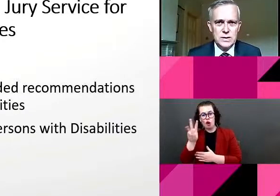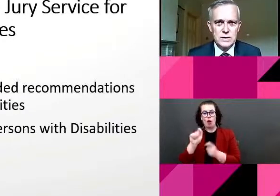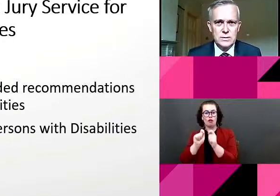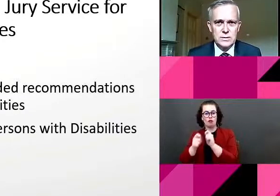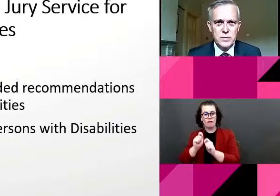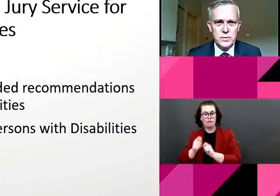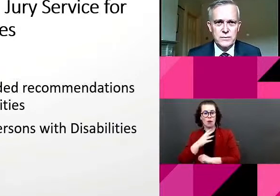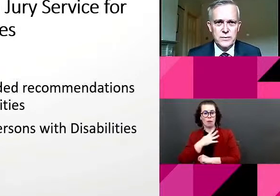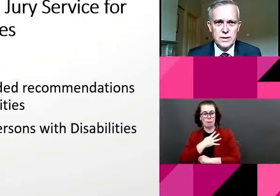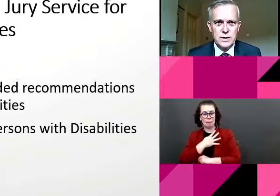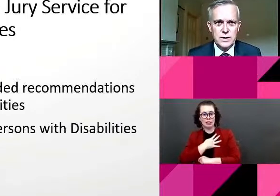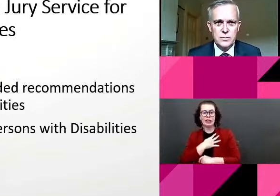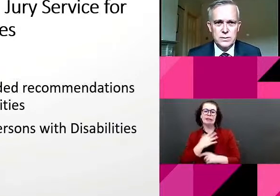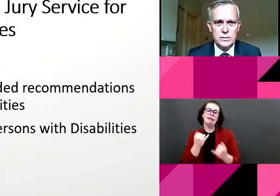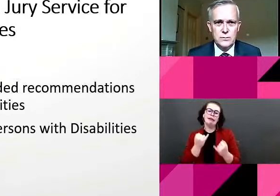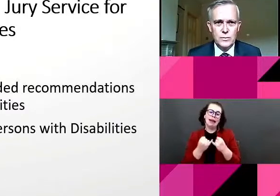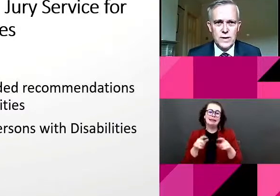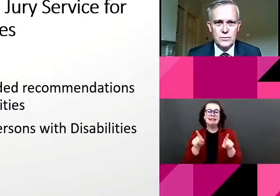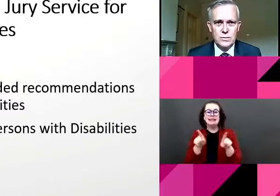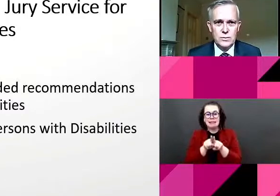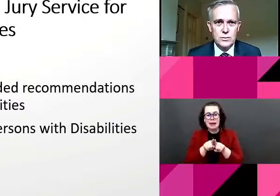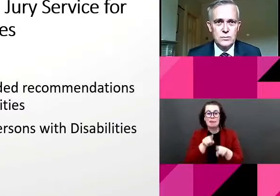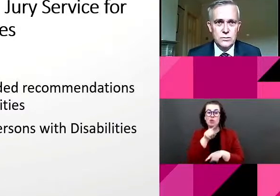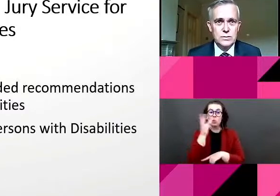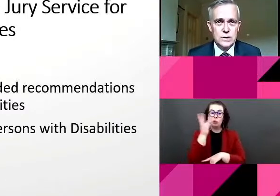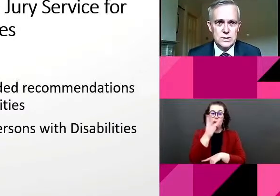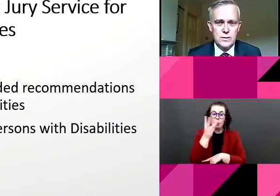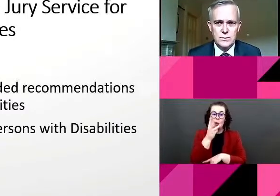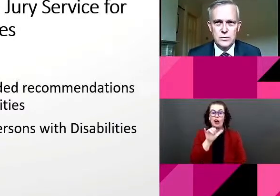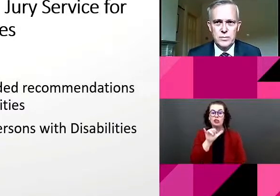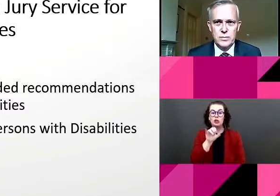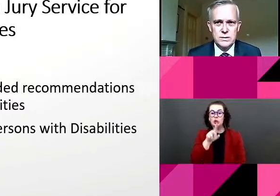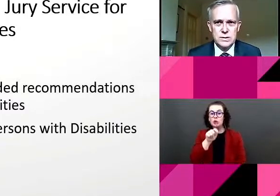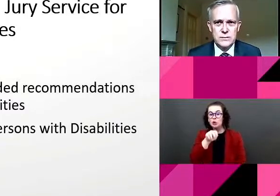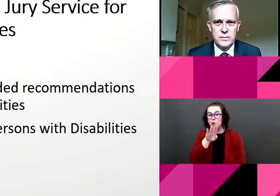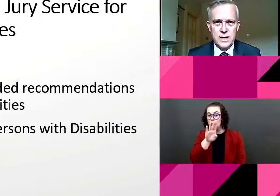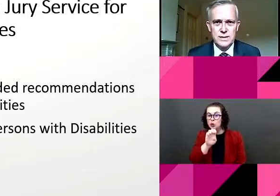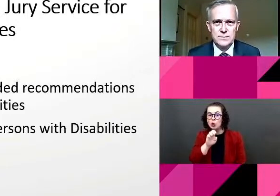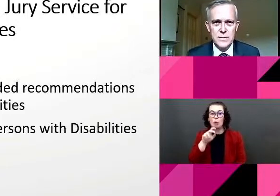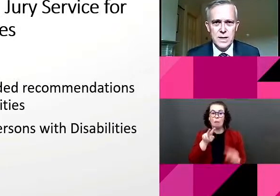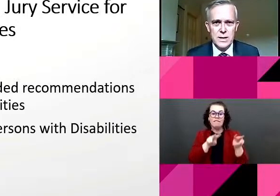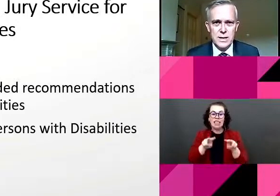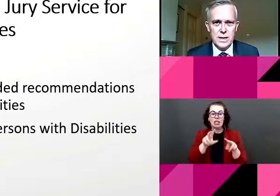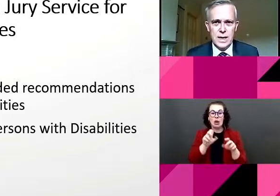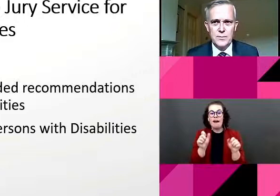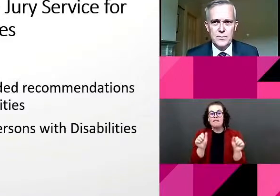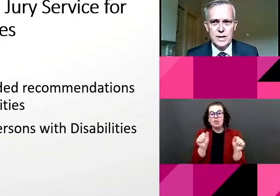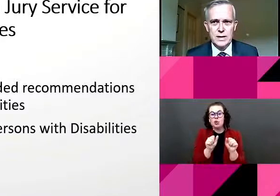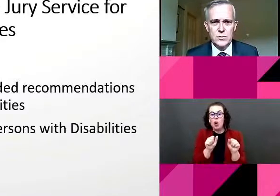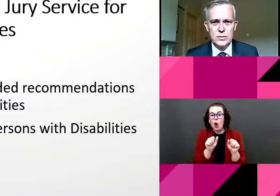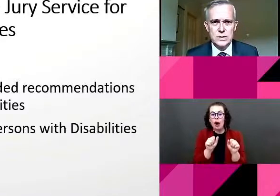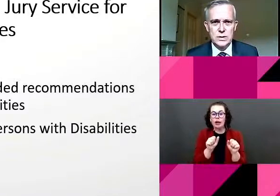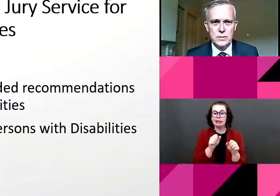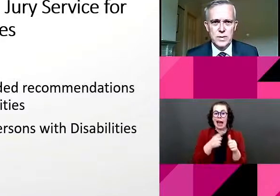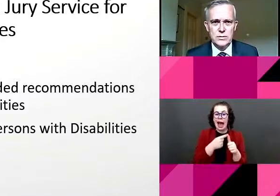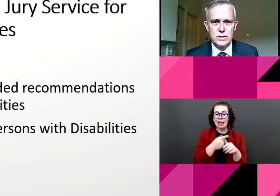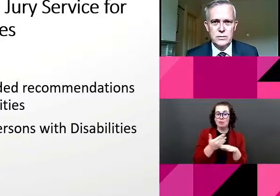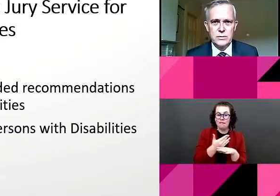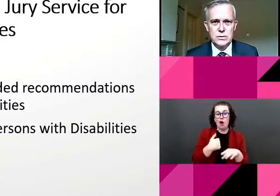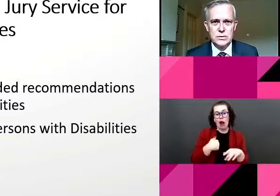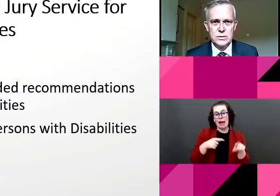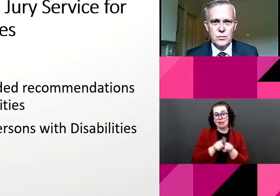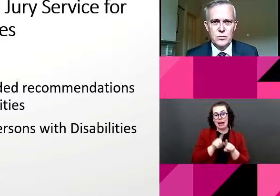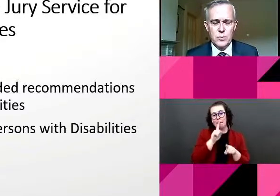ad you might get on Spotify, but without the good music to follow. So apologies for that. Then I'm going to talk about